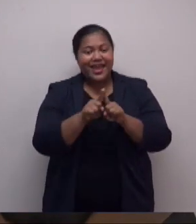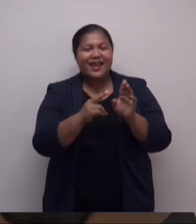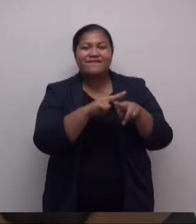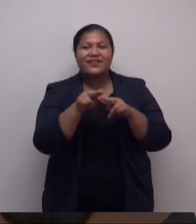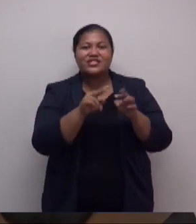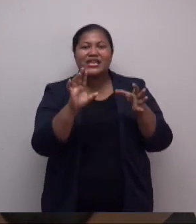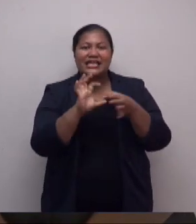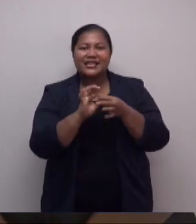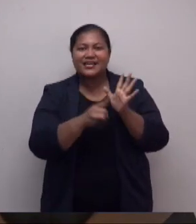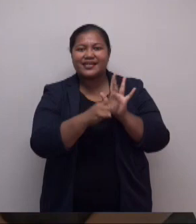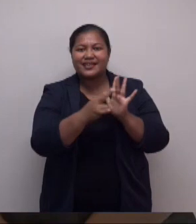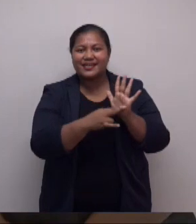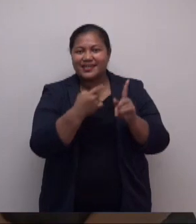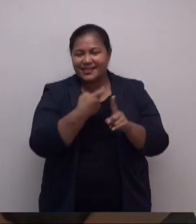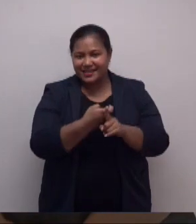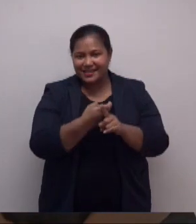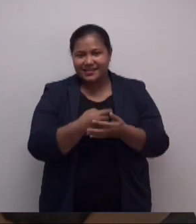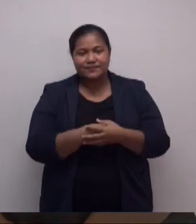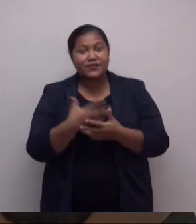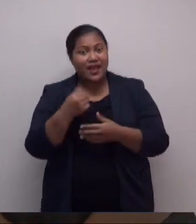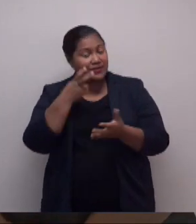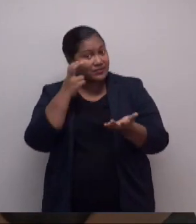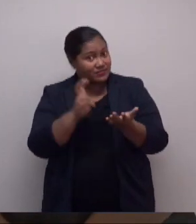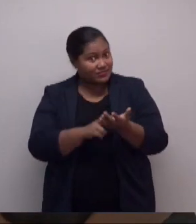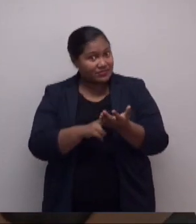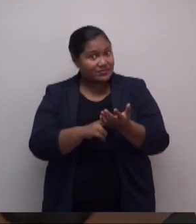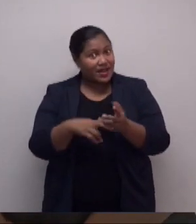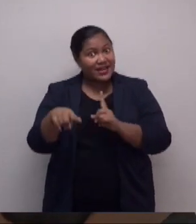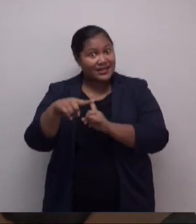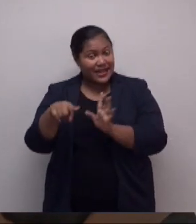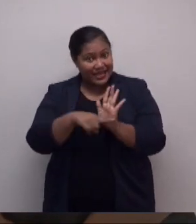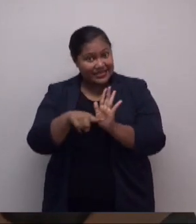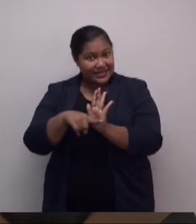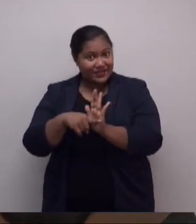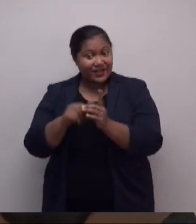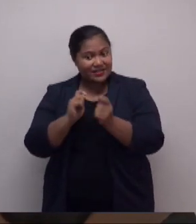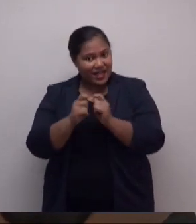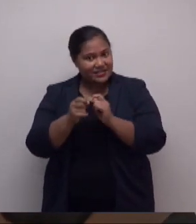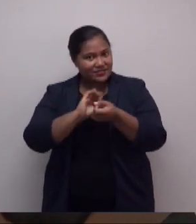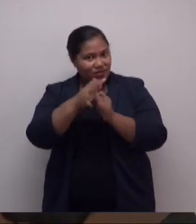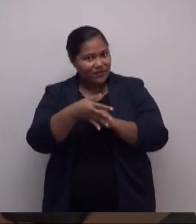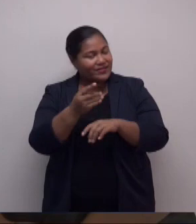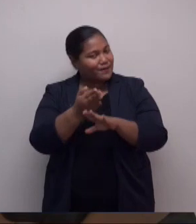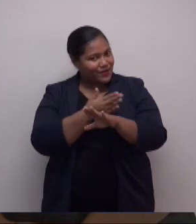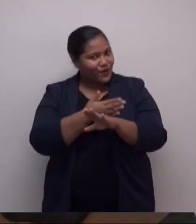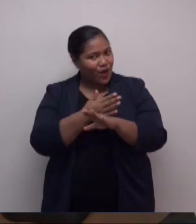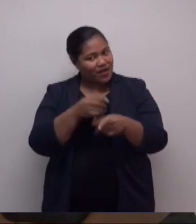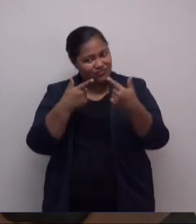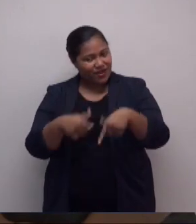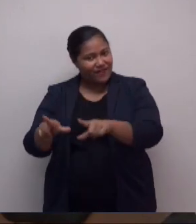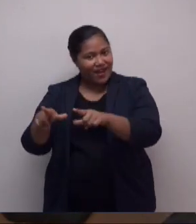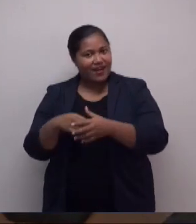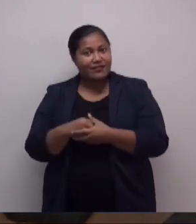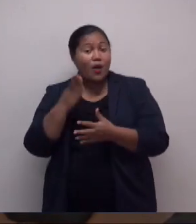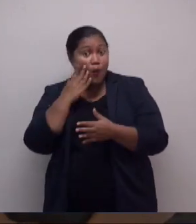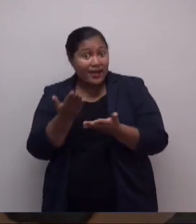Travelers must register a negative COVID-19 test result on rapid COVID-19 test before travel. Upon